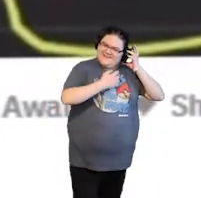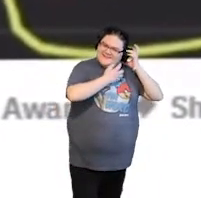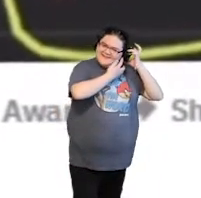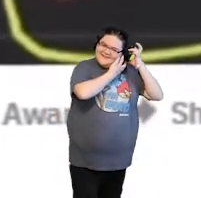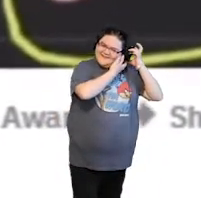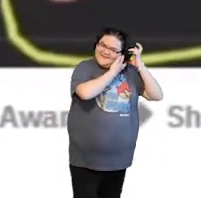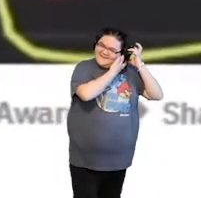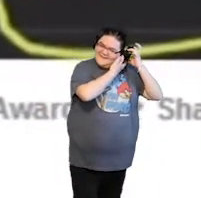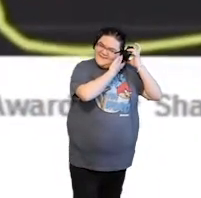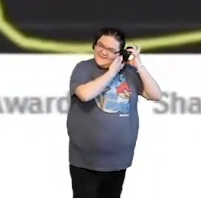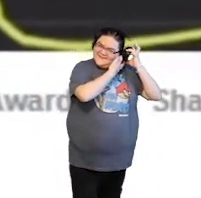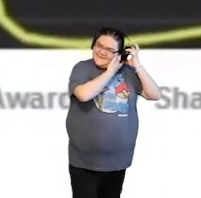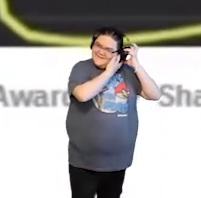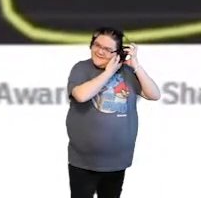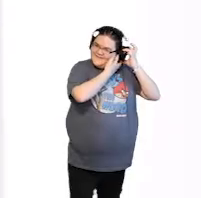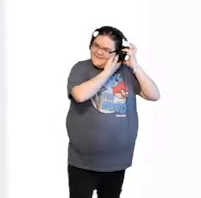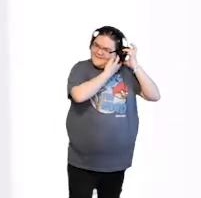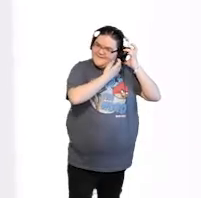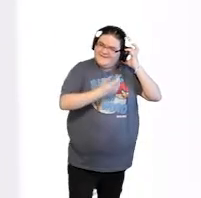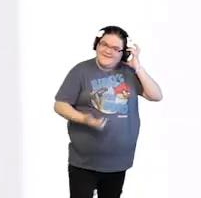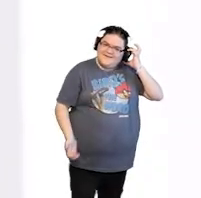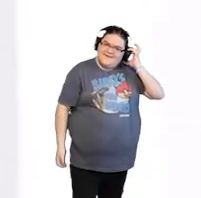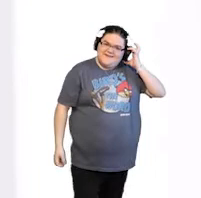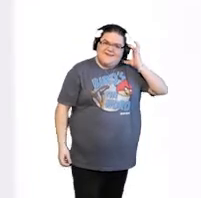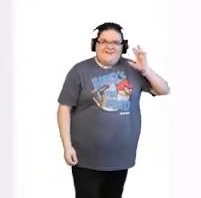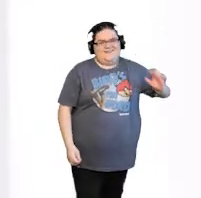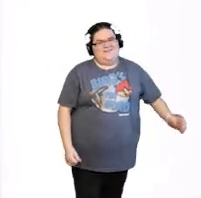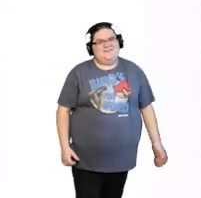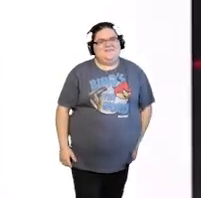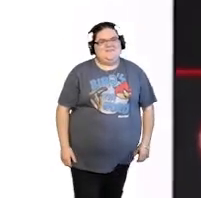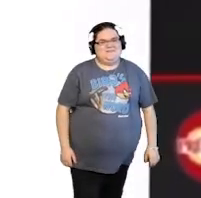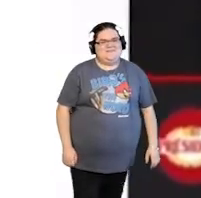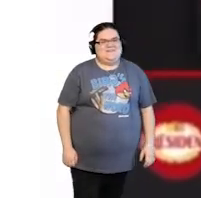his documentary. Really inspiring. No, this isn't Ethan.